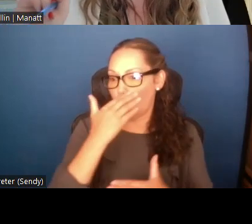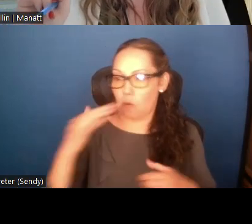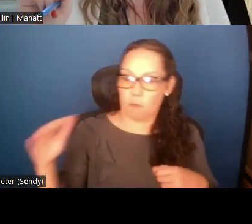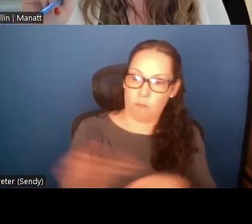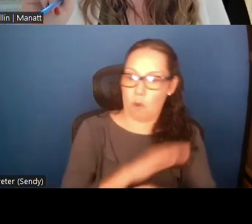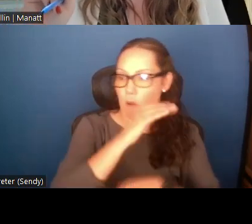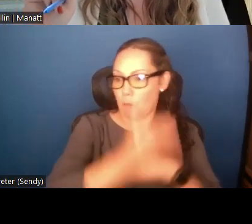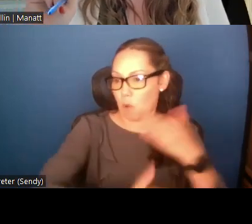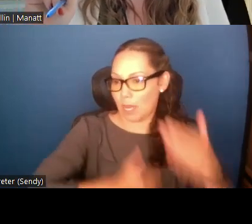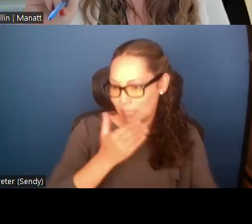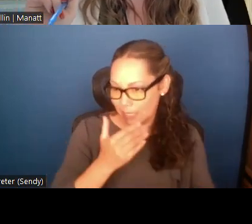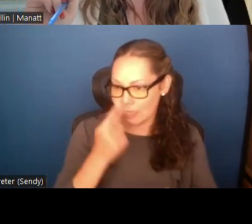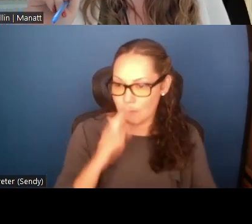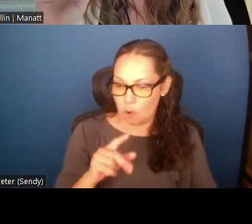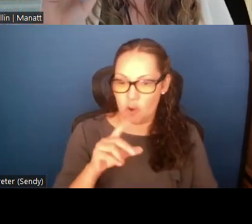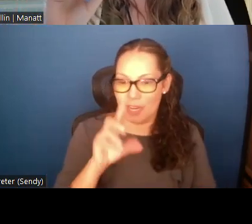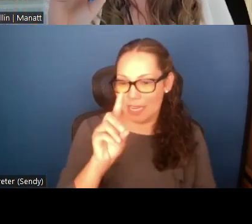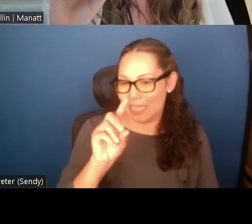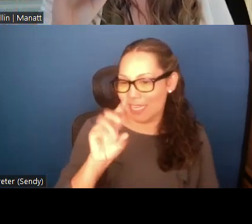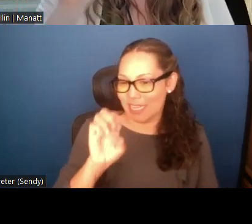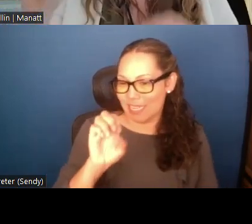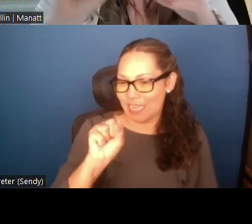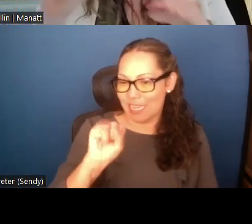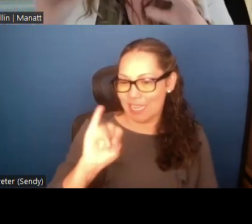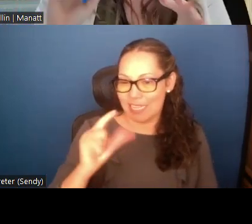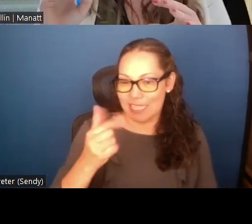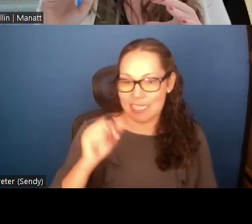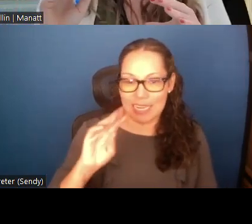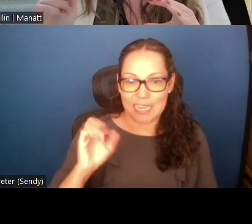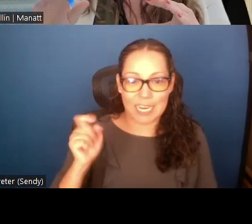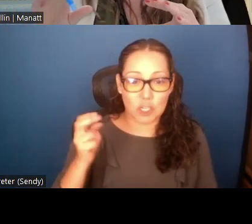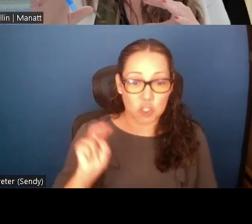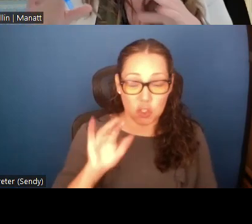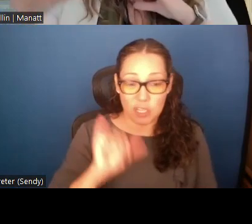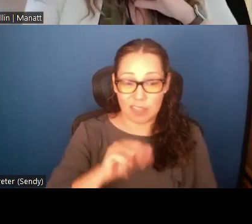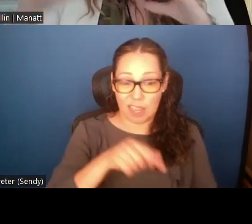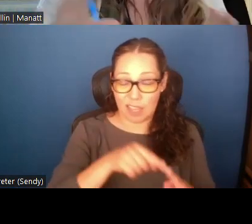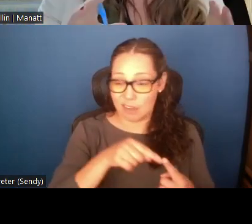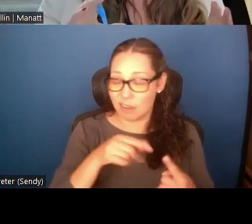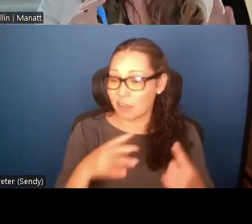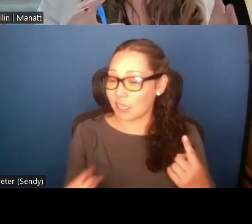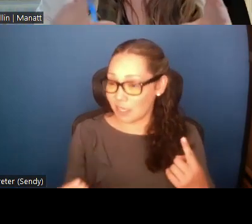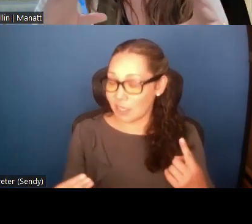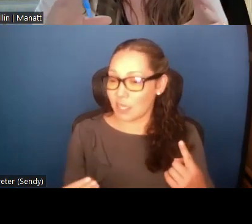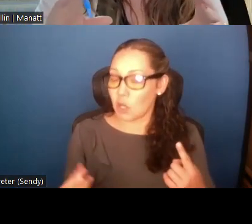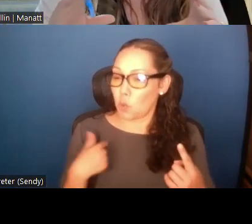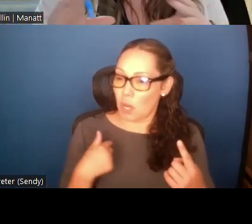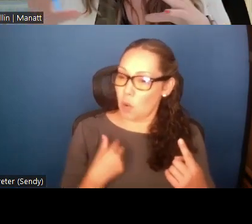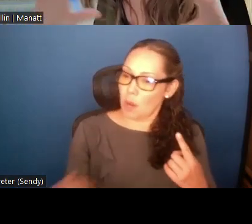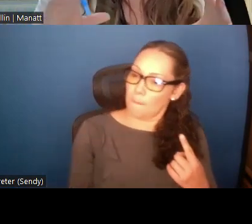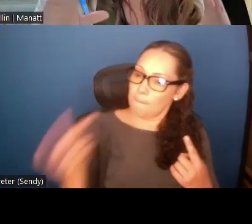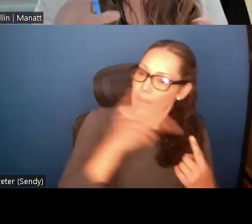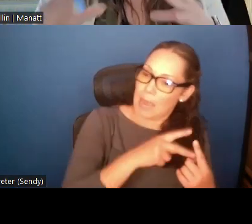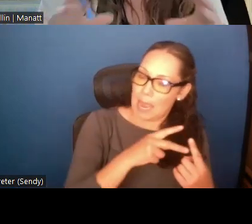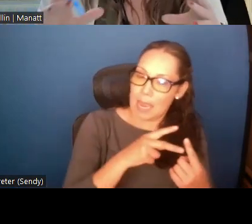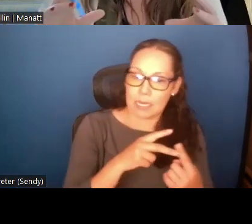for designation in these situations. So those are kind of two major areas I'm hearing. We'll kind of go back through the transcript after